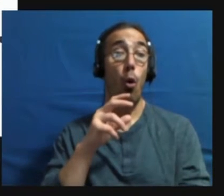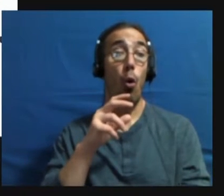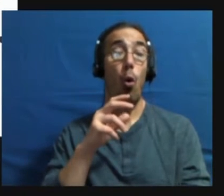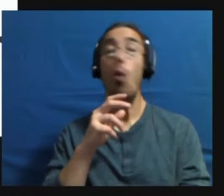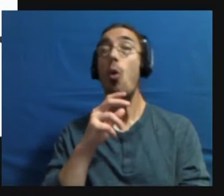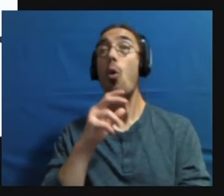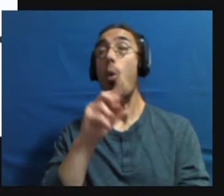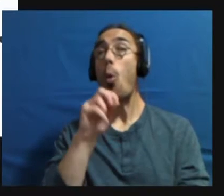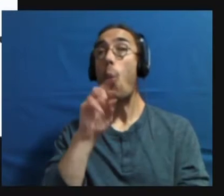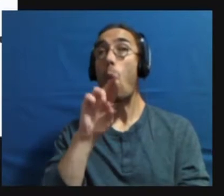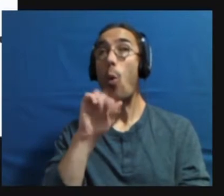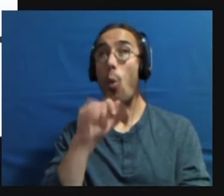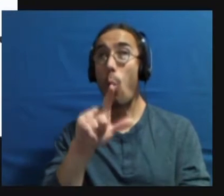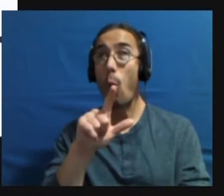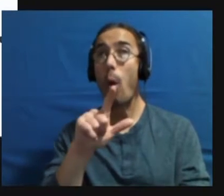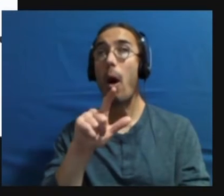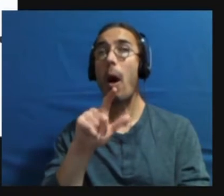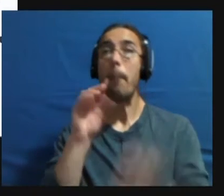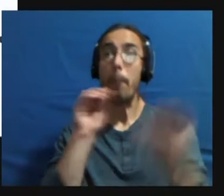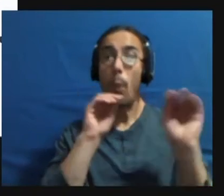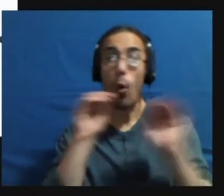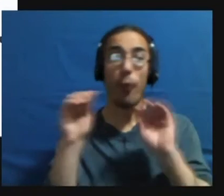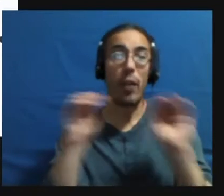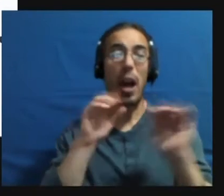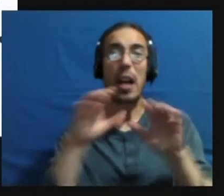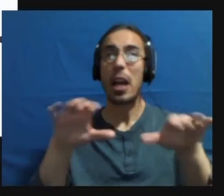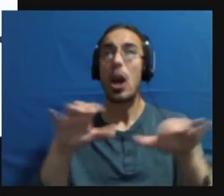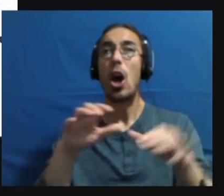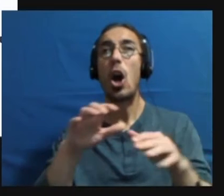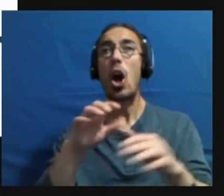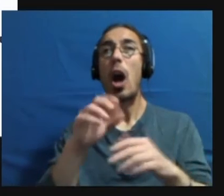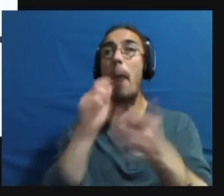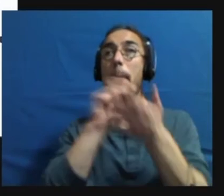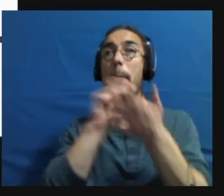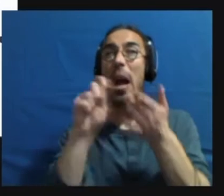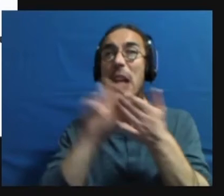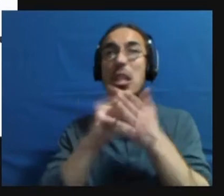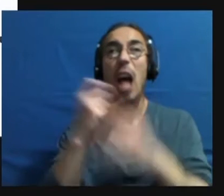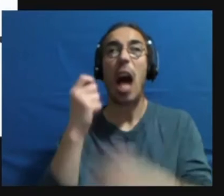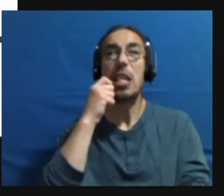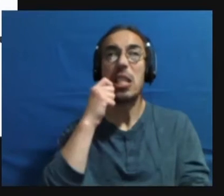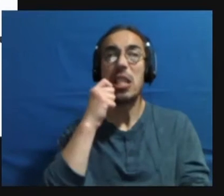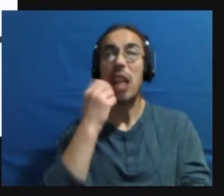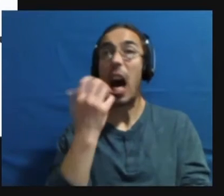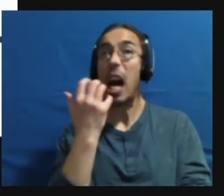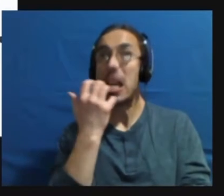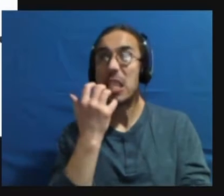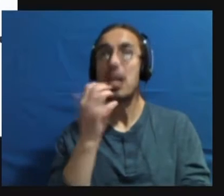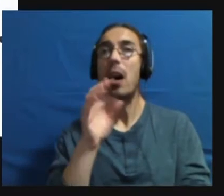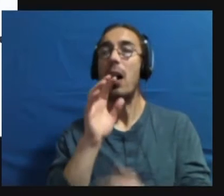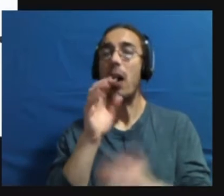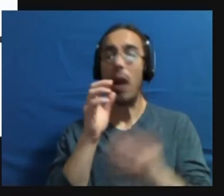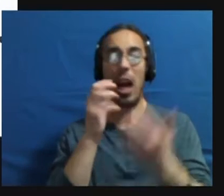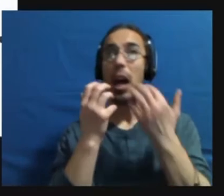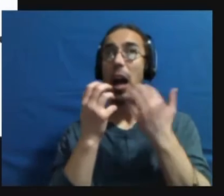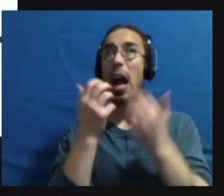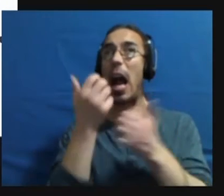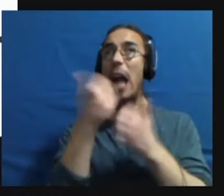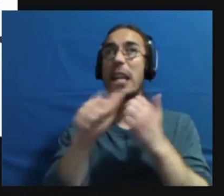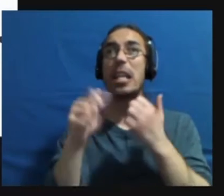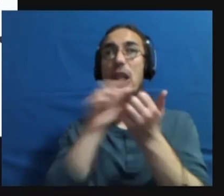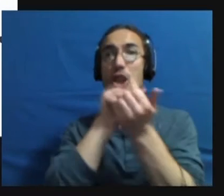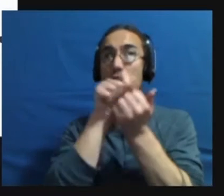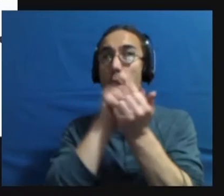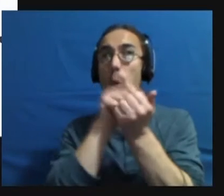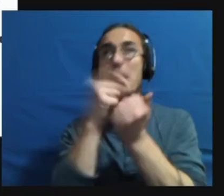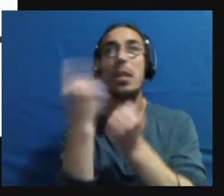pens, chewing on gum, chewing on our nails, anything that, or chewing on jewelry. Jewelry